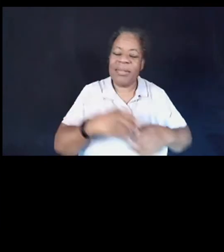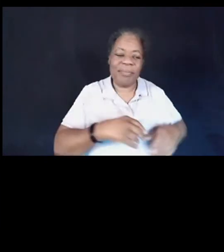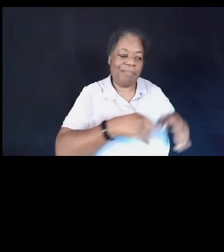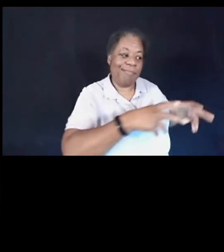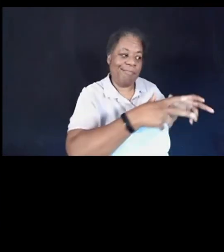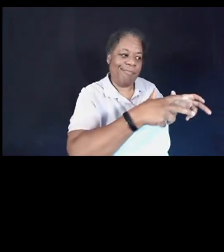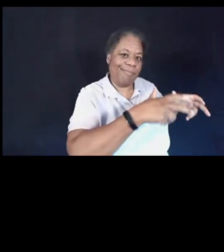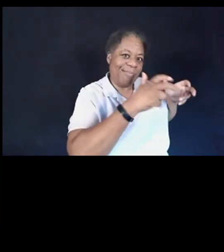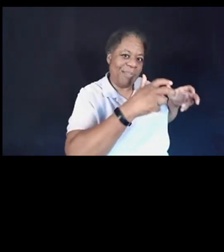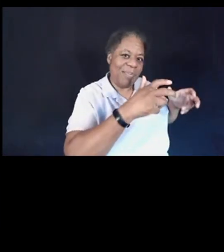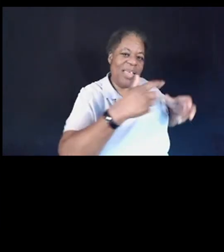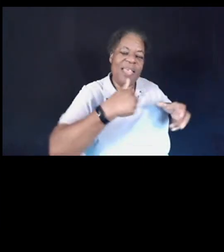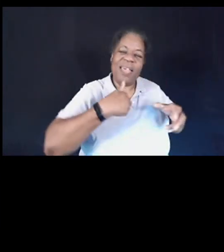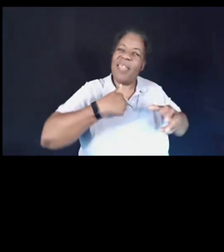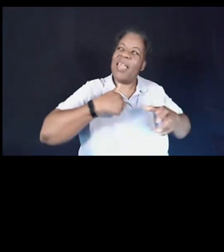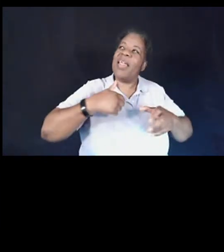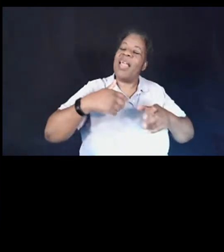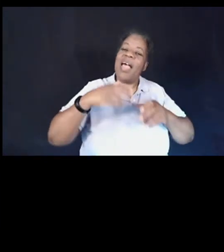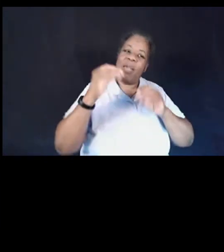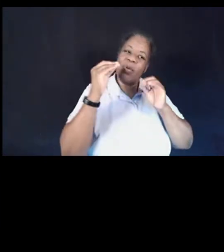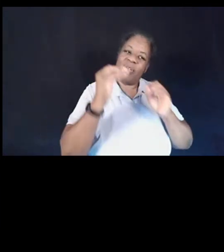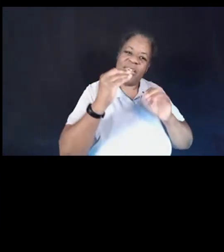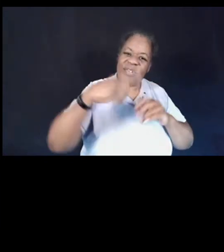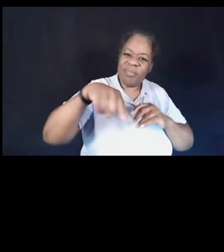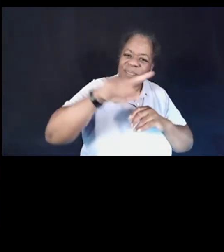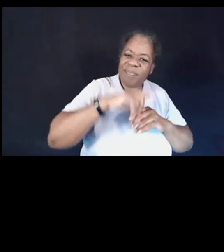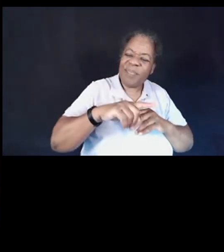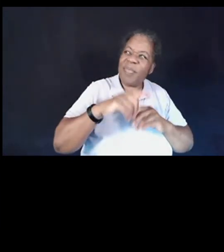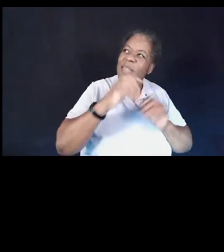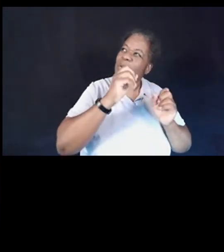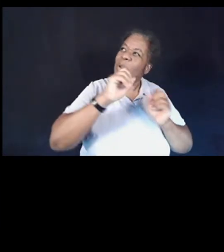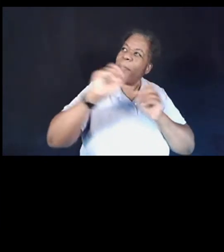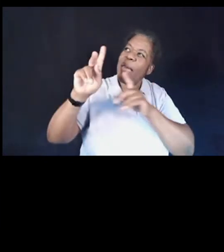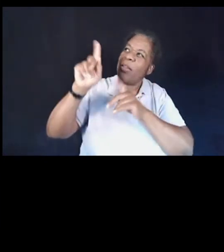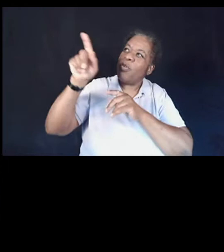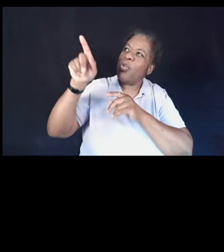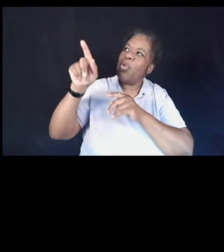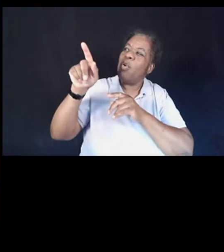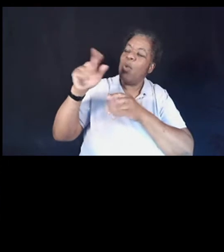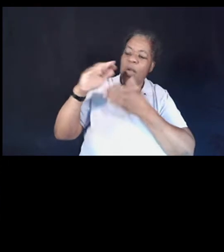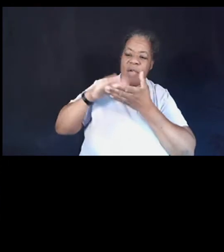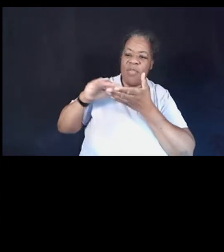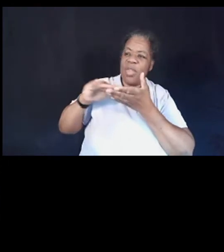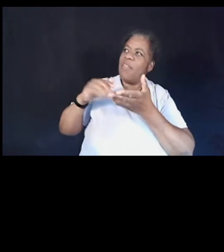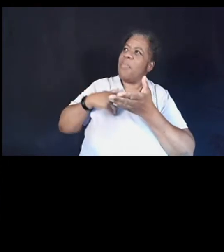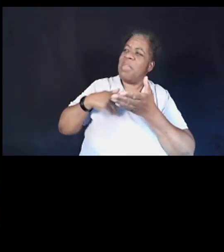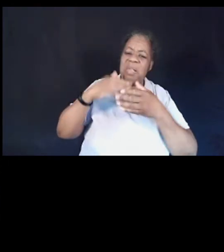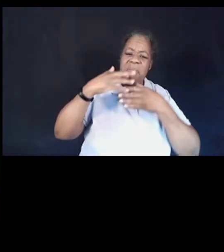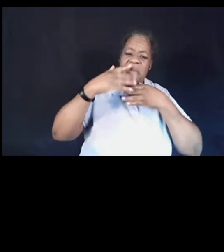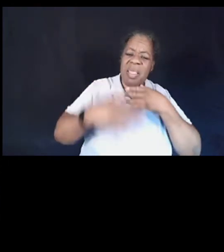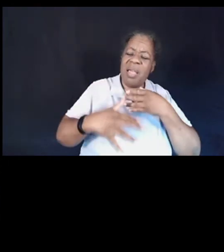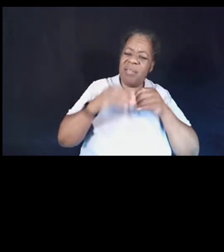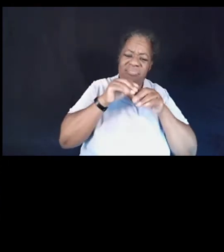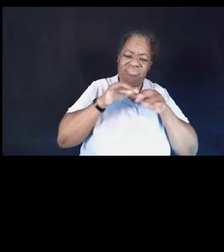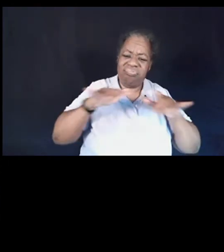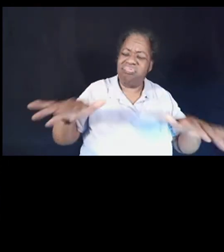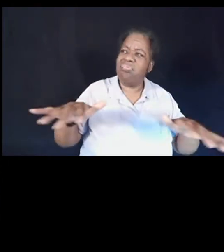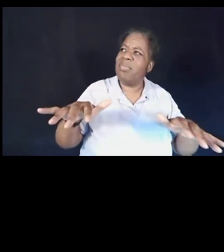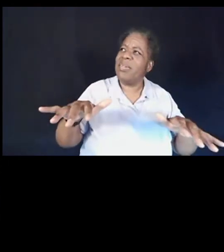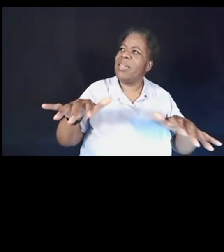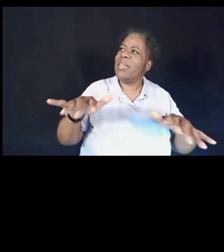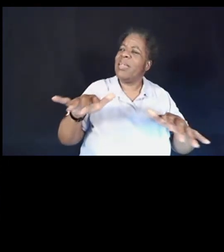to you. Forgive me for shedding blood, O God who saves. Then I will joyfully sing of your